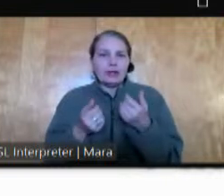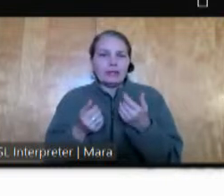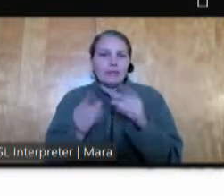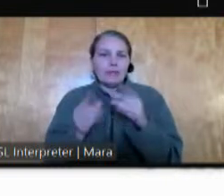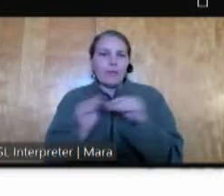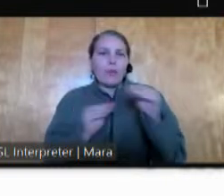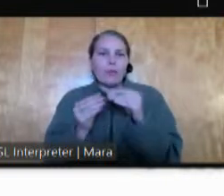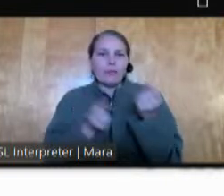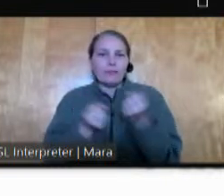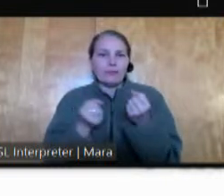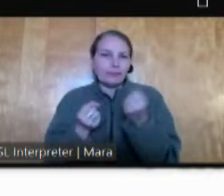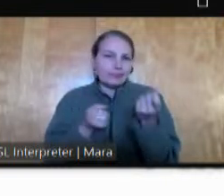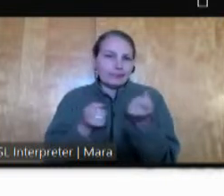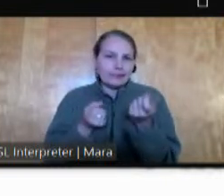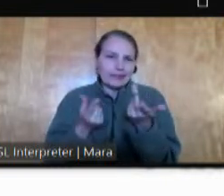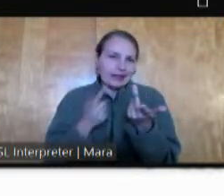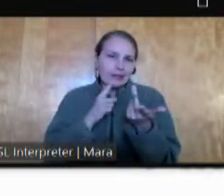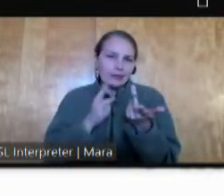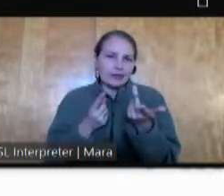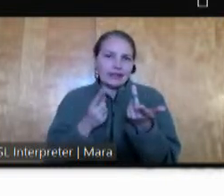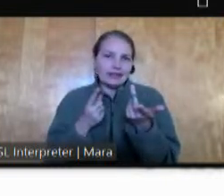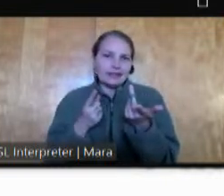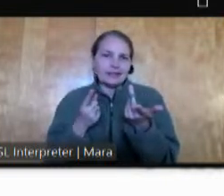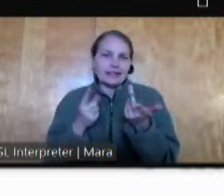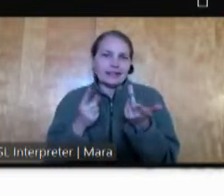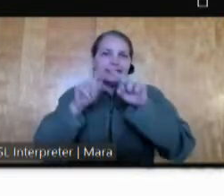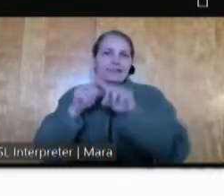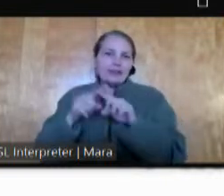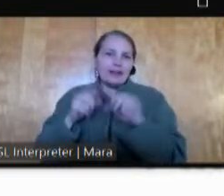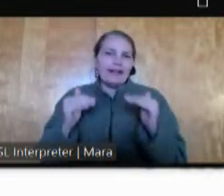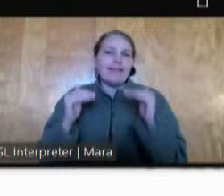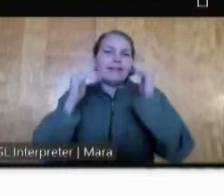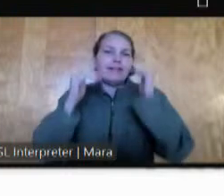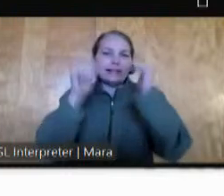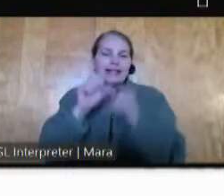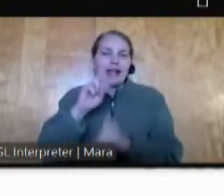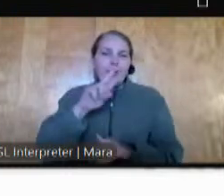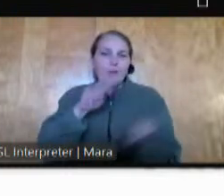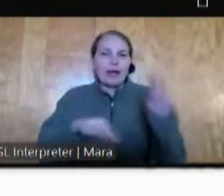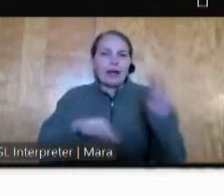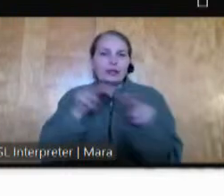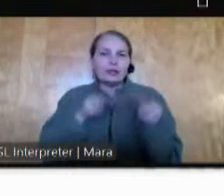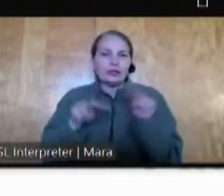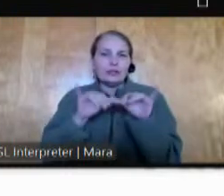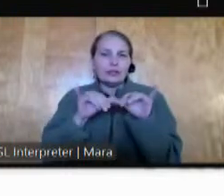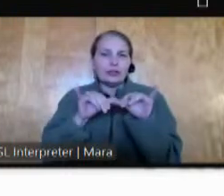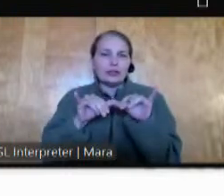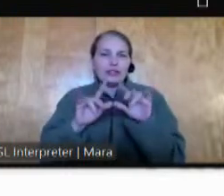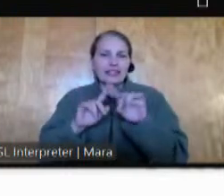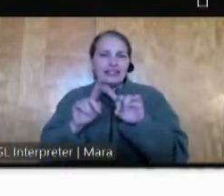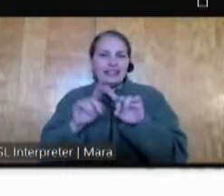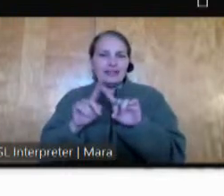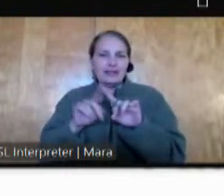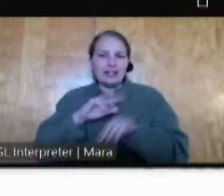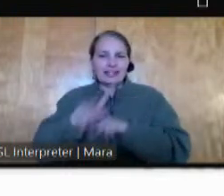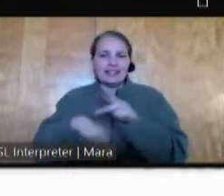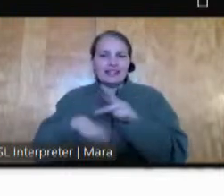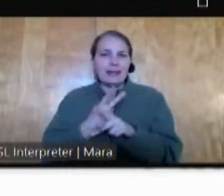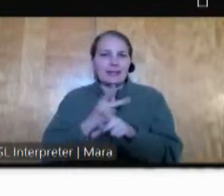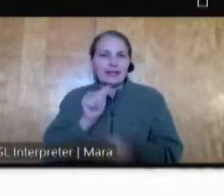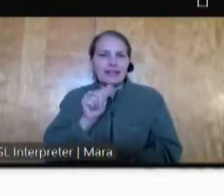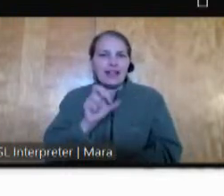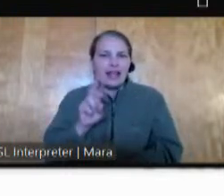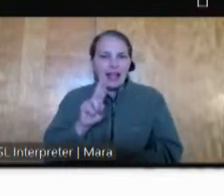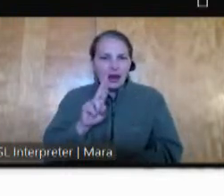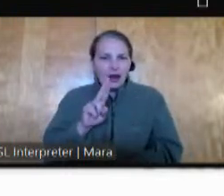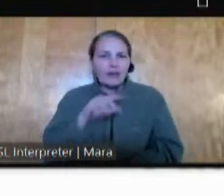advanced air monitoring instruments that can measure different types of air pollutants at a very high time resolution. And this allows us